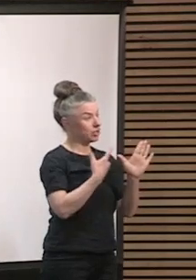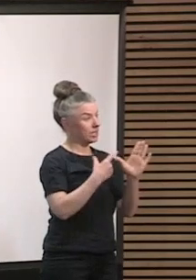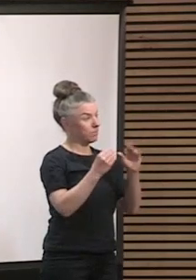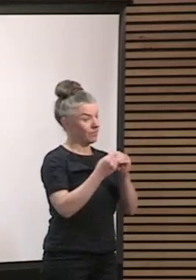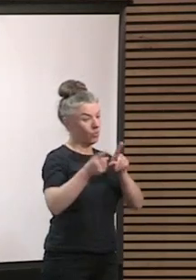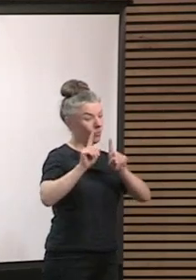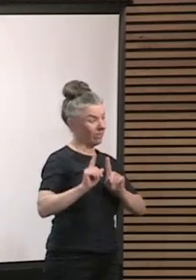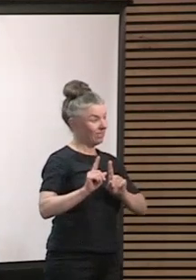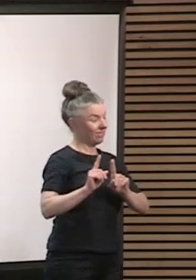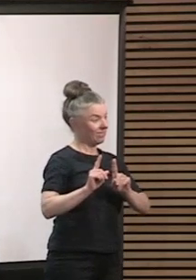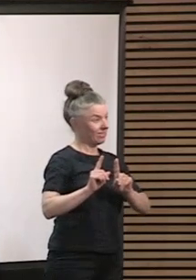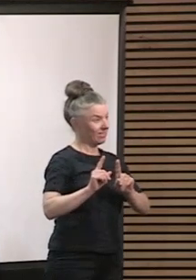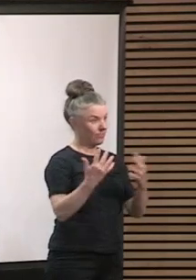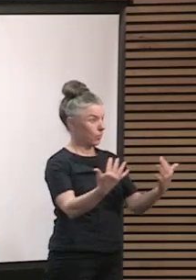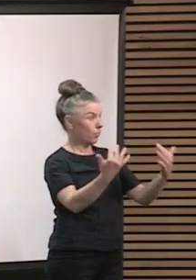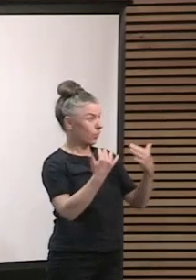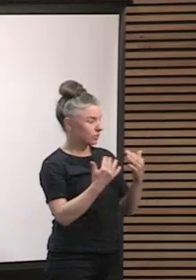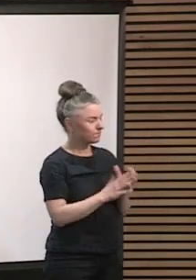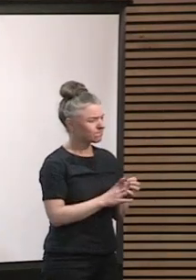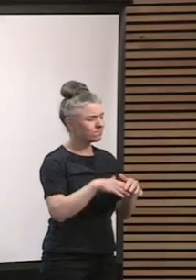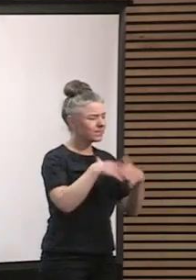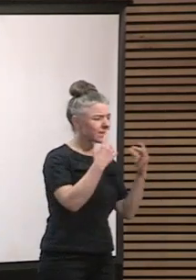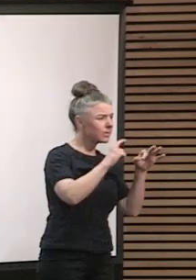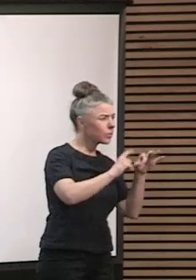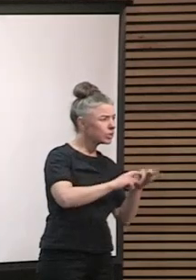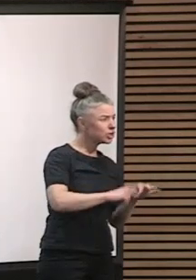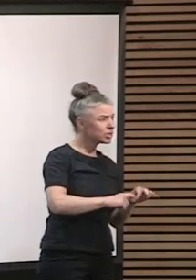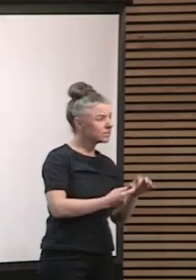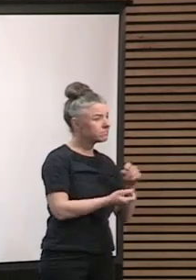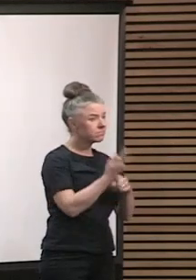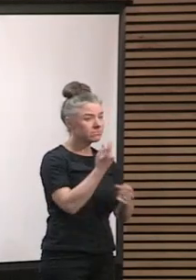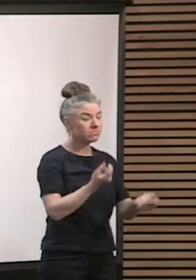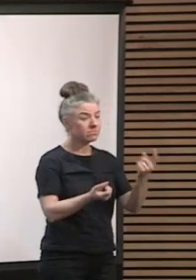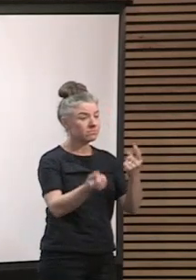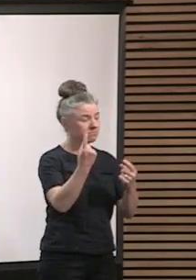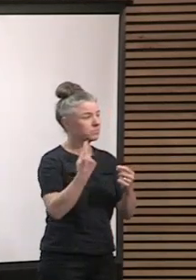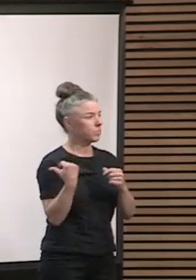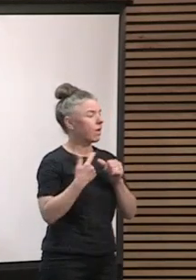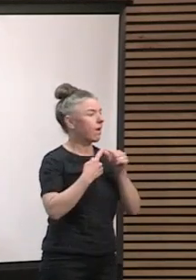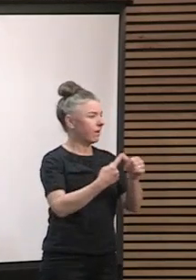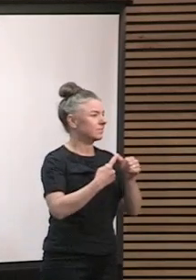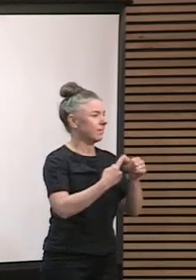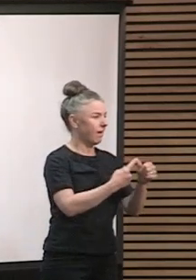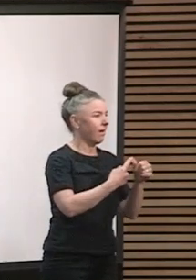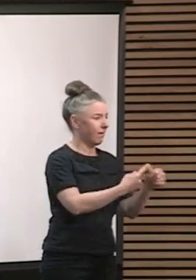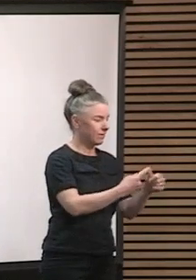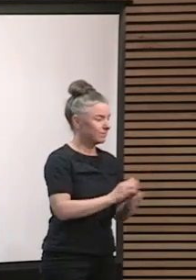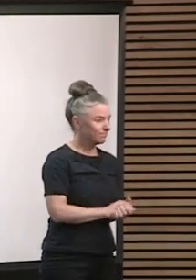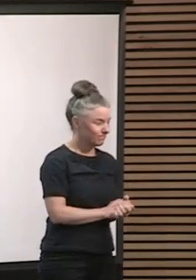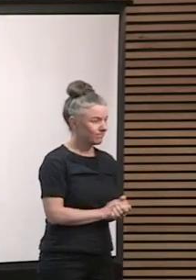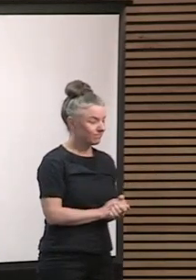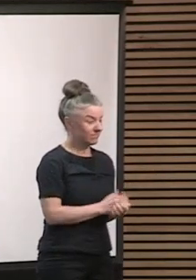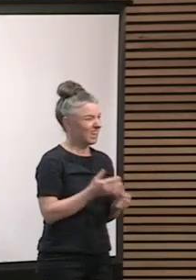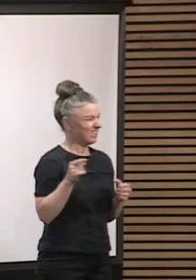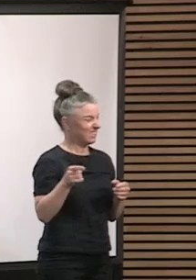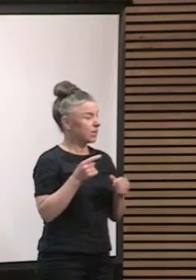press conference in order to answer any questions that may arise from this statement that I am about to make and the decisions that have